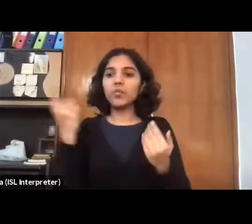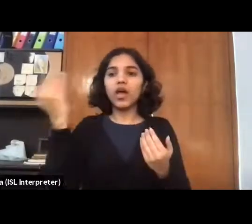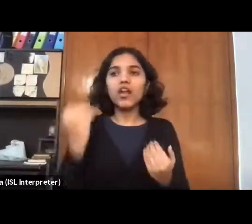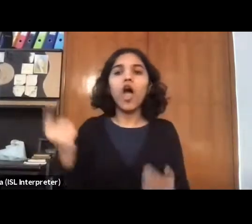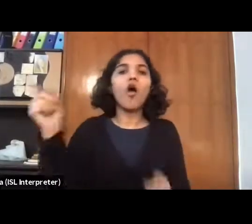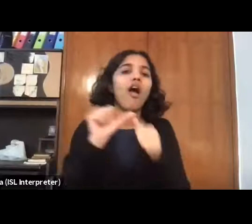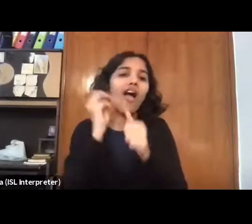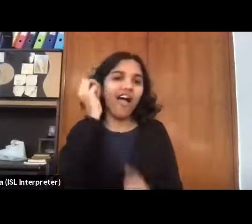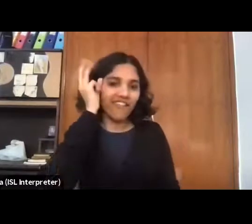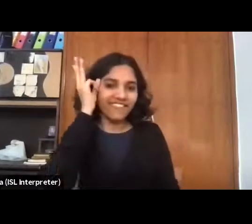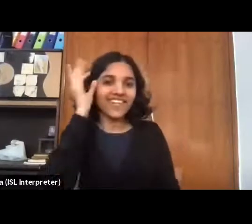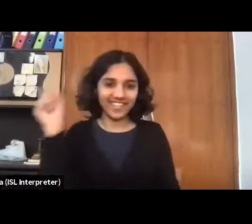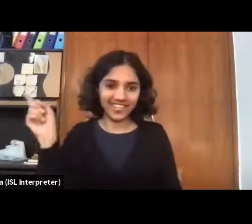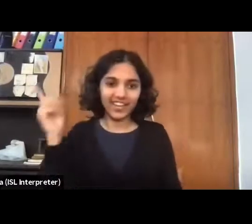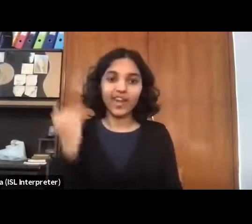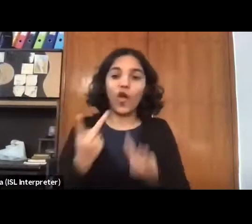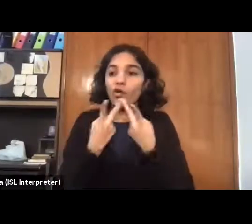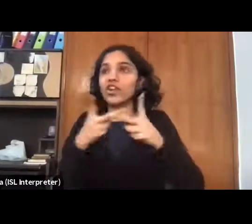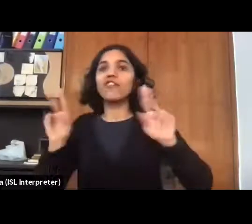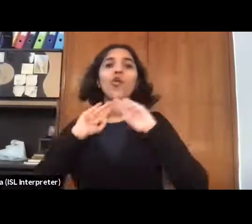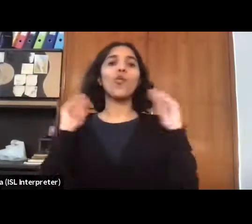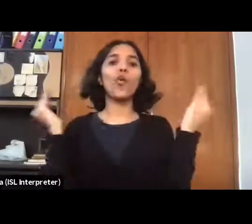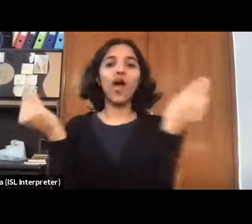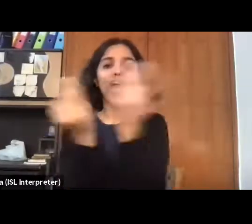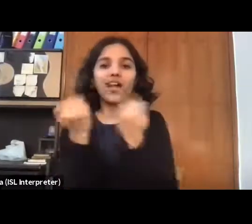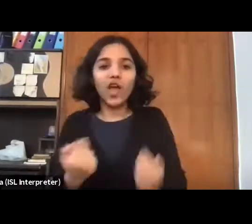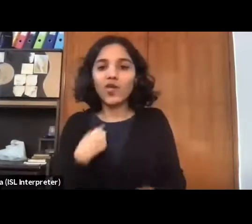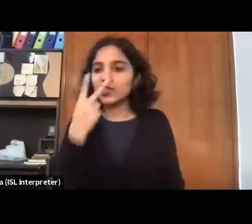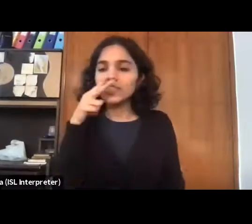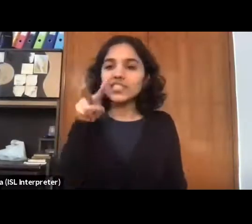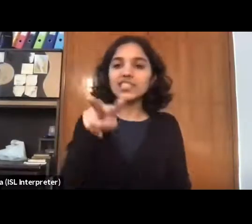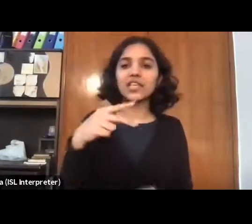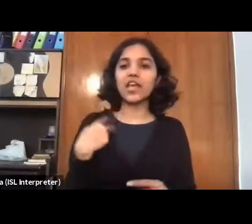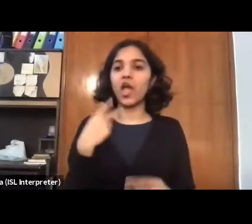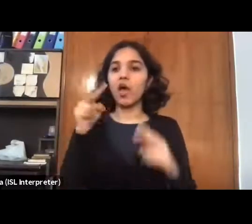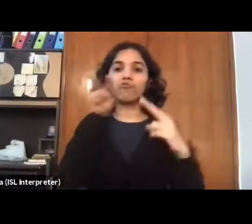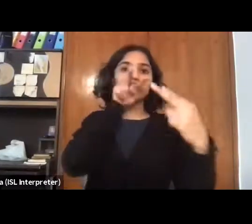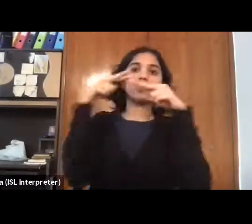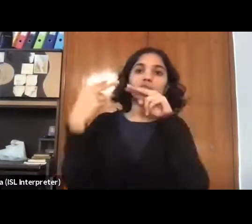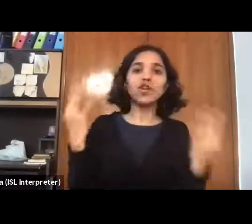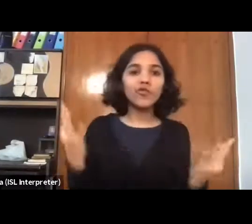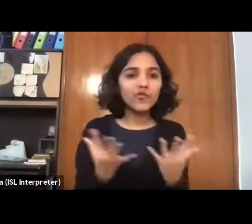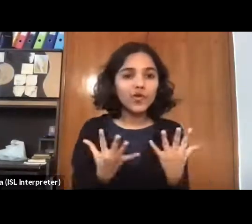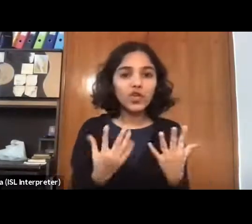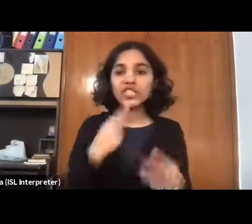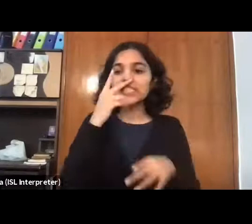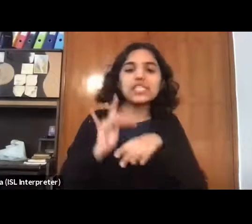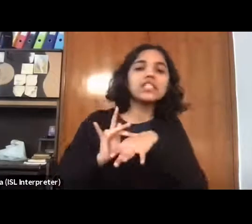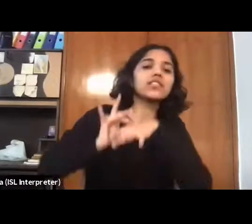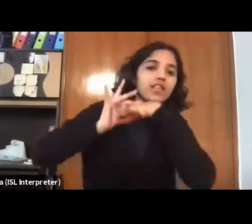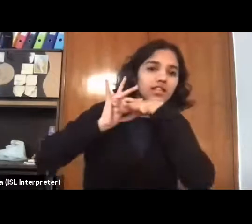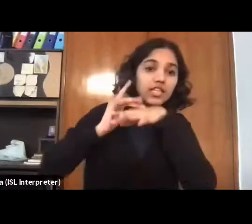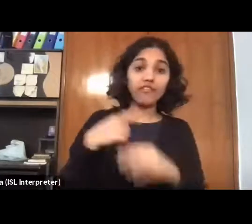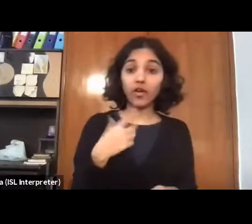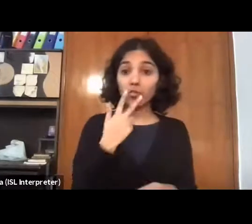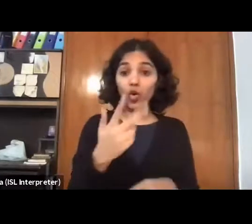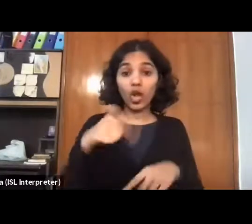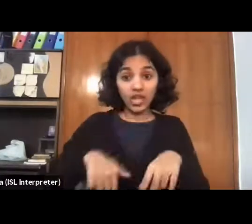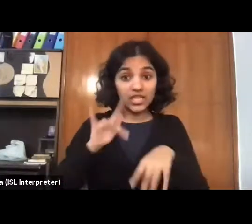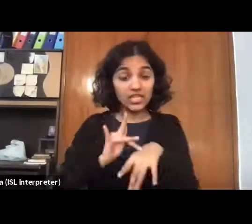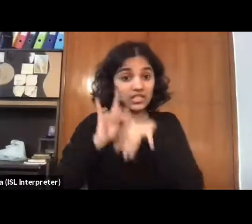aware of how different the world can be for people. And this sensitivity, I think, is the